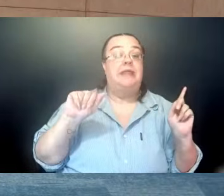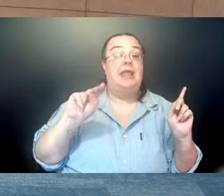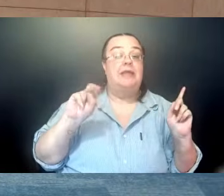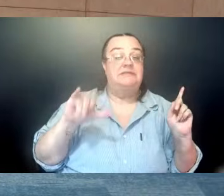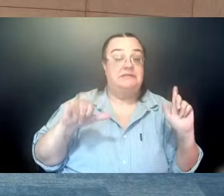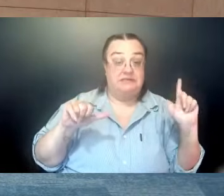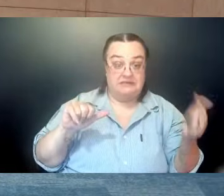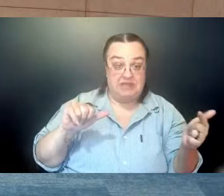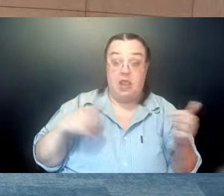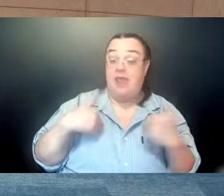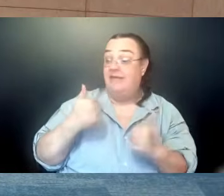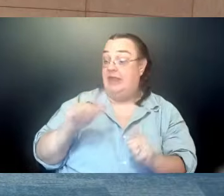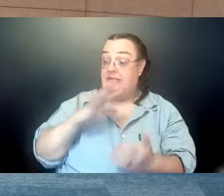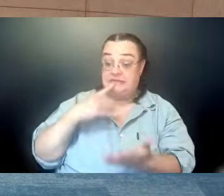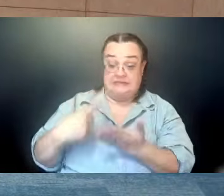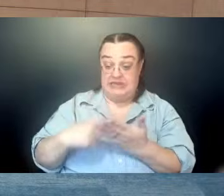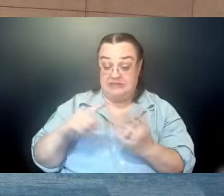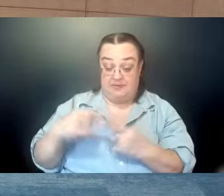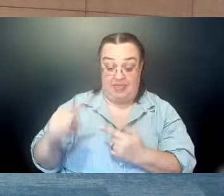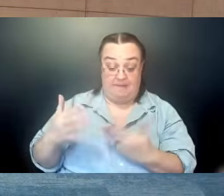there any discussion of the motion?